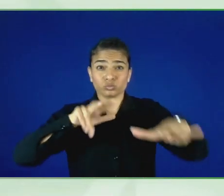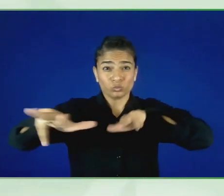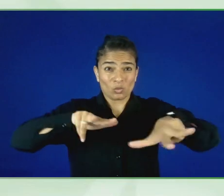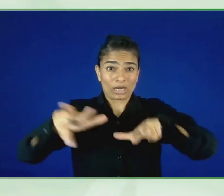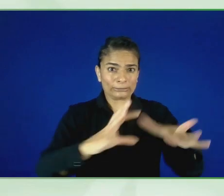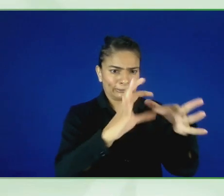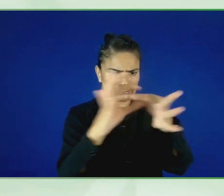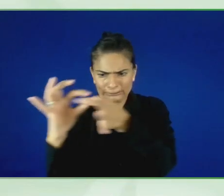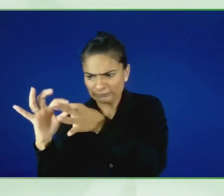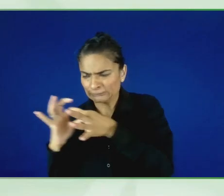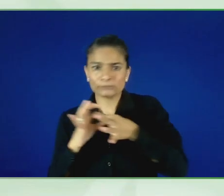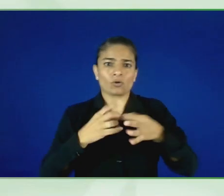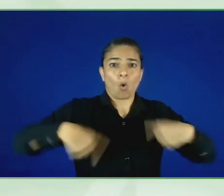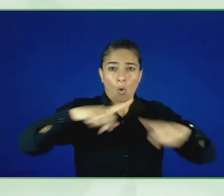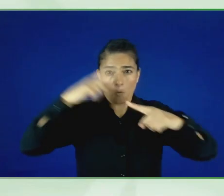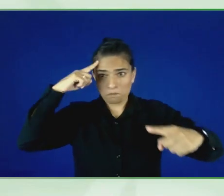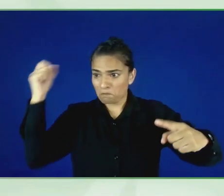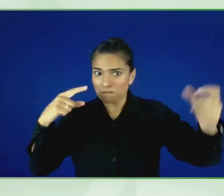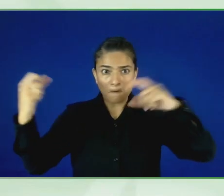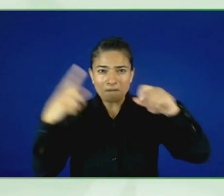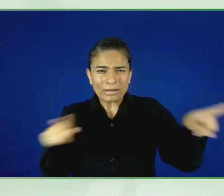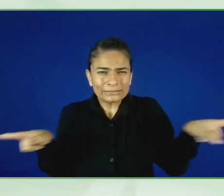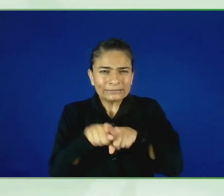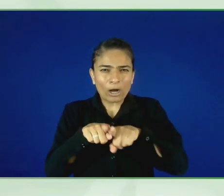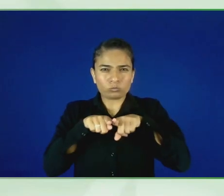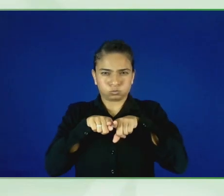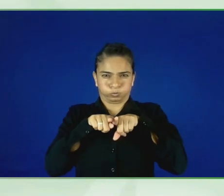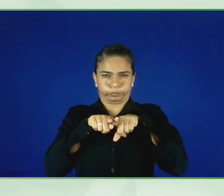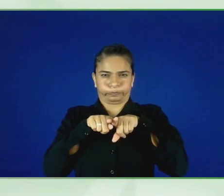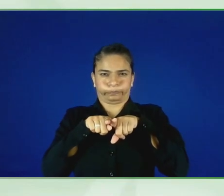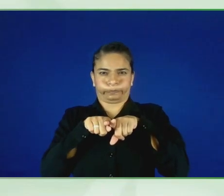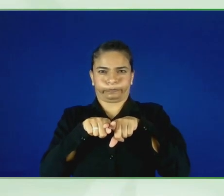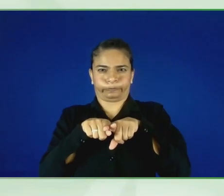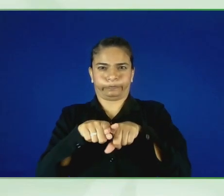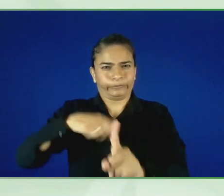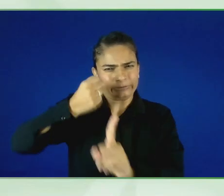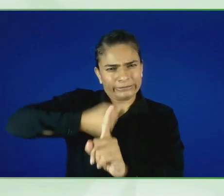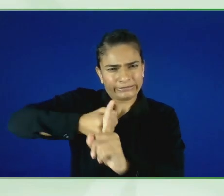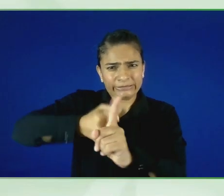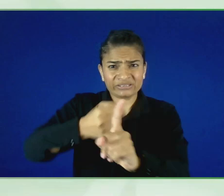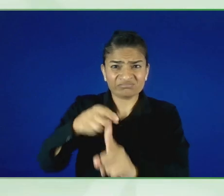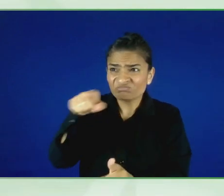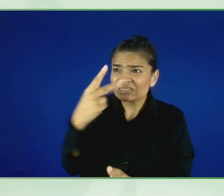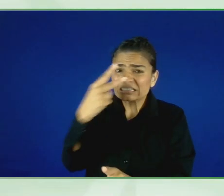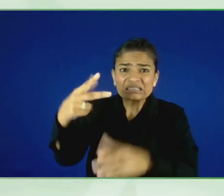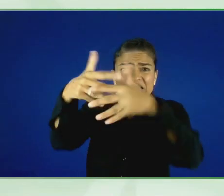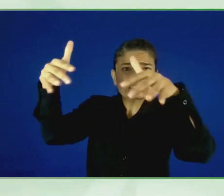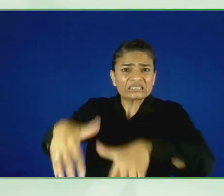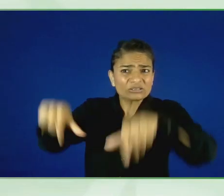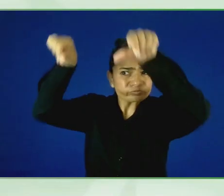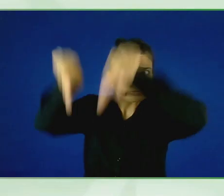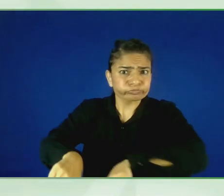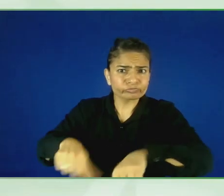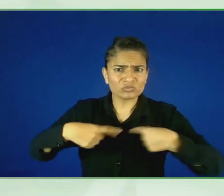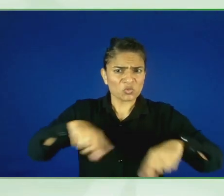barriers. So all of us are working towards what we called Sync 25, our first accountability summit that will be held in